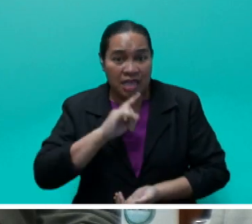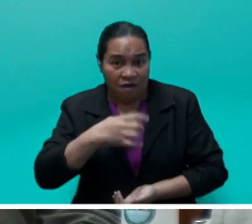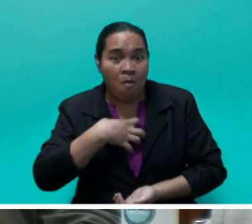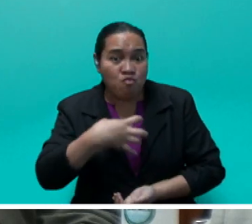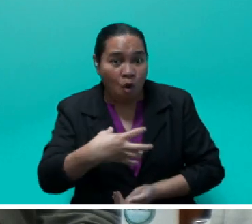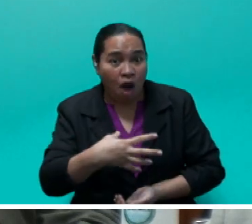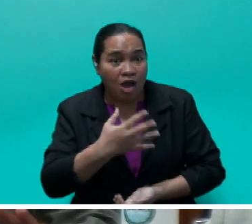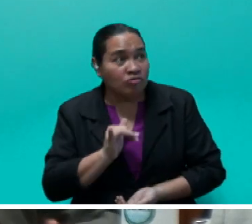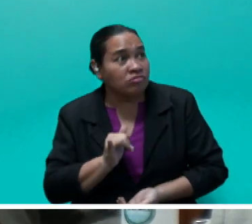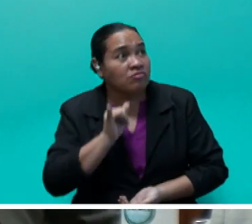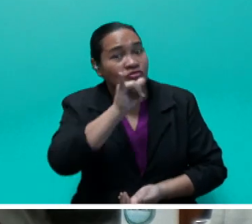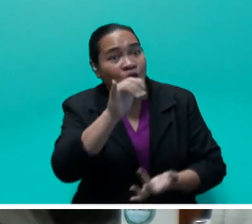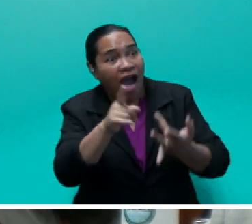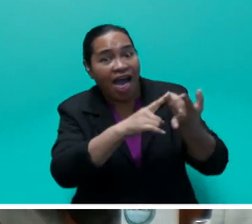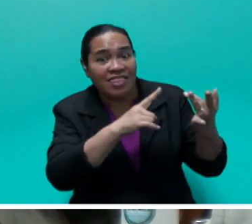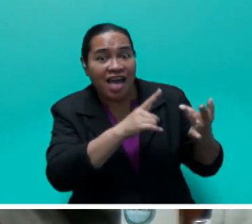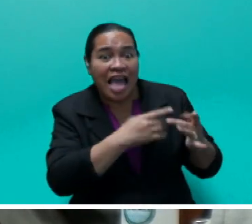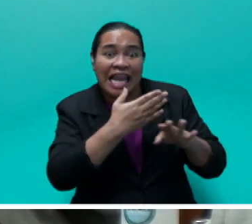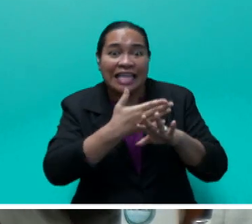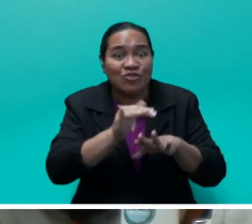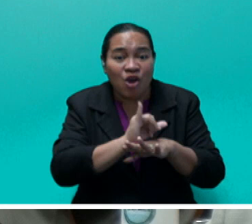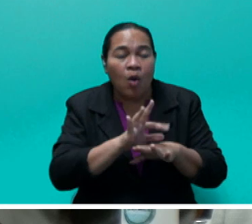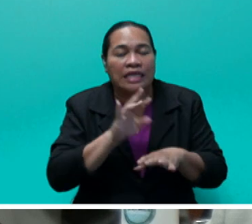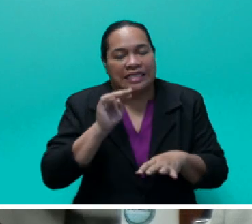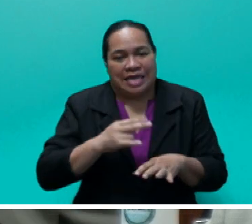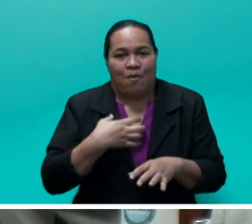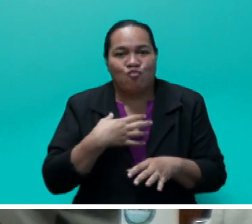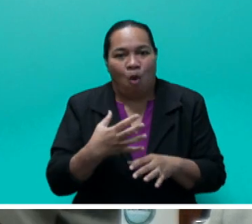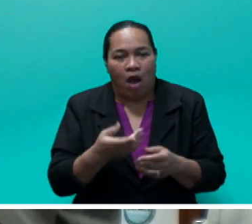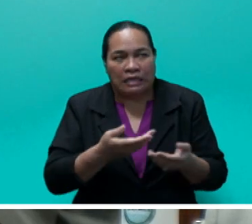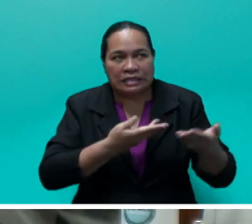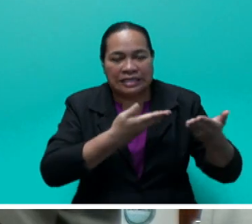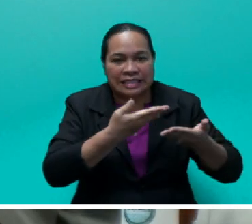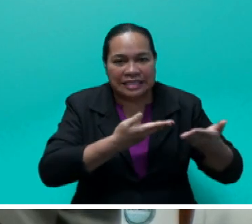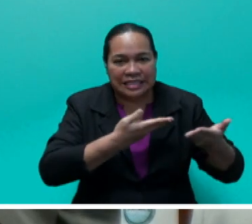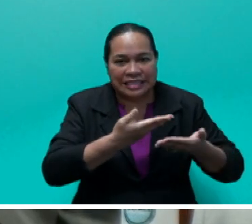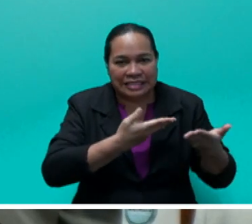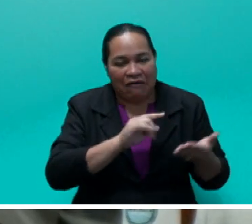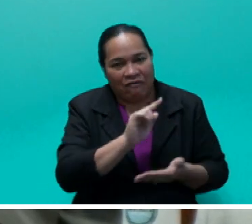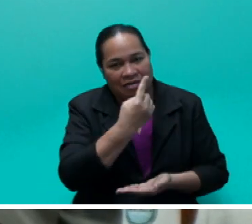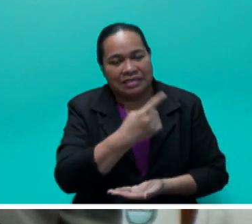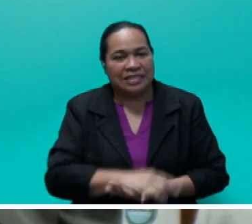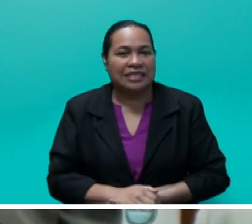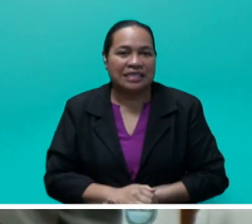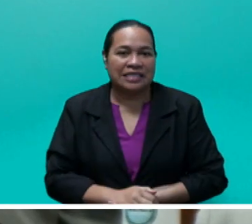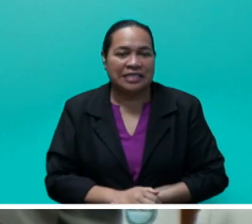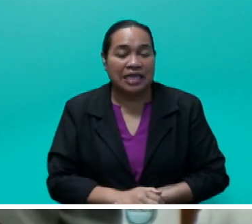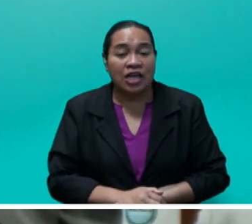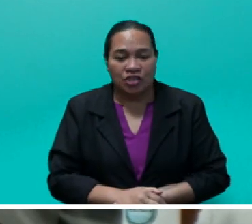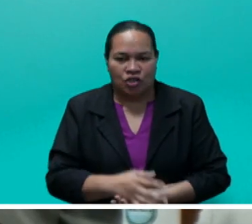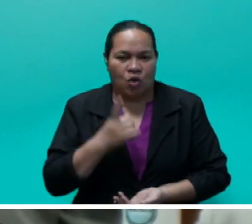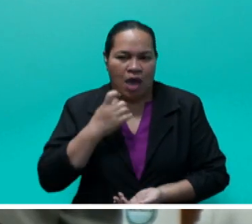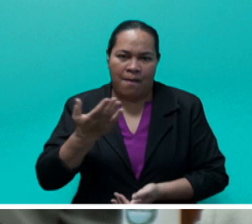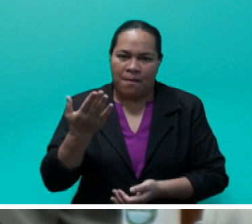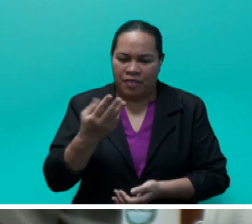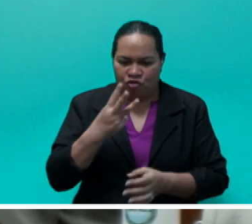to additional US destinations would require further negotiations between the Fijian and the US government. Efforts over the past